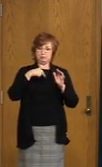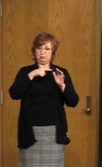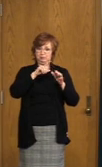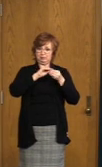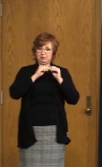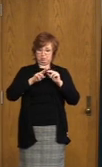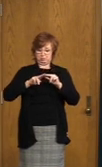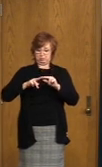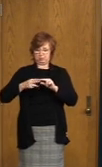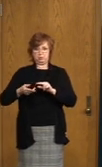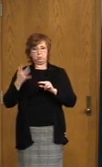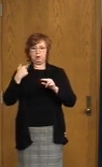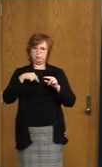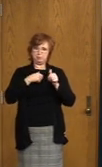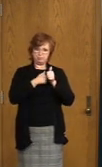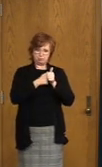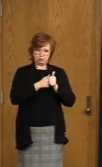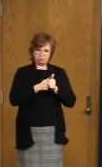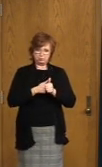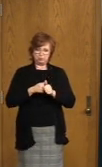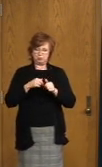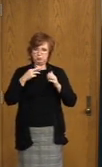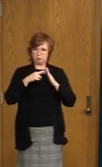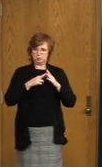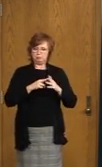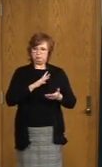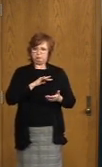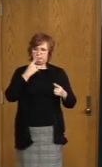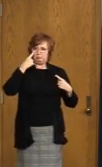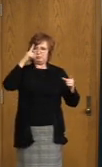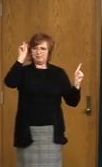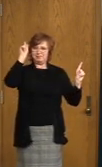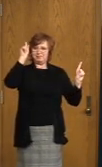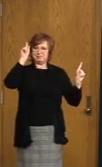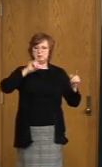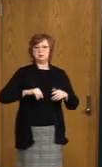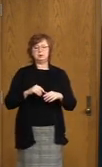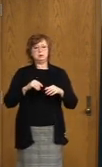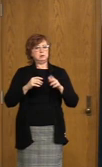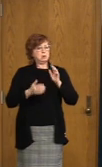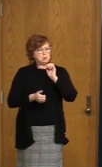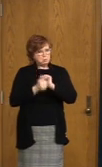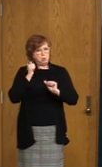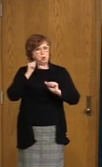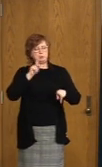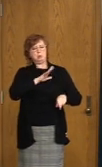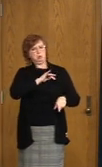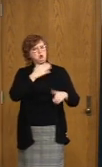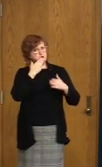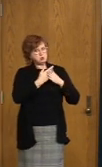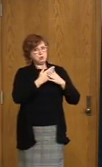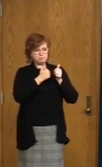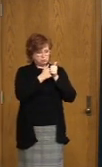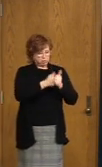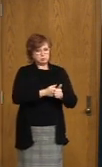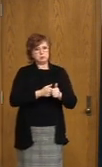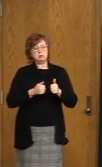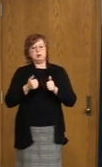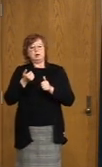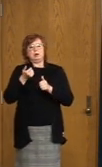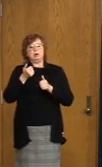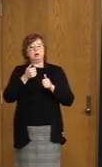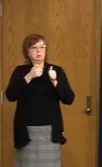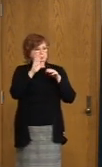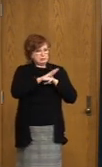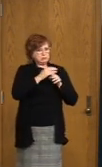vast majority of Saskatchewan people and businesses are doing. There have been a small number of mainly bars and restaurants who may not